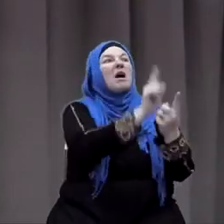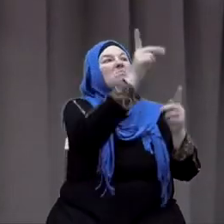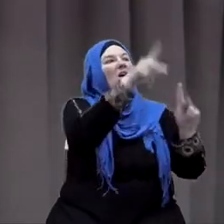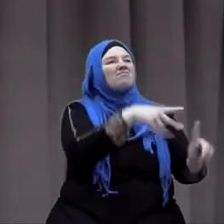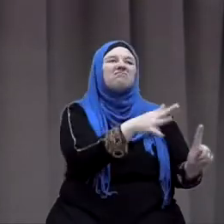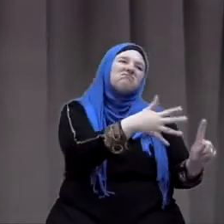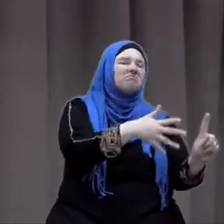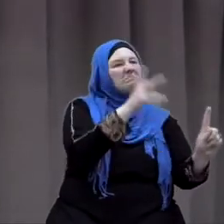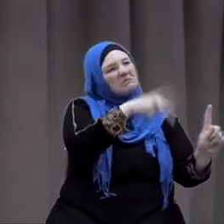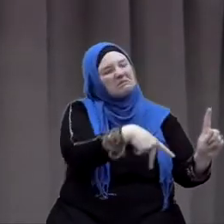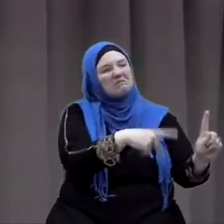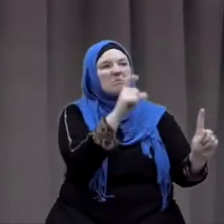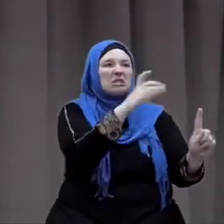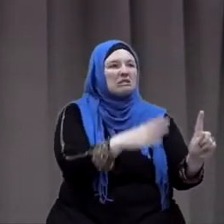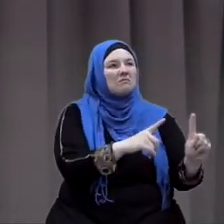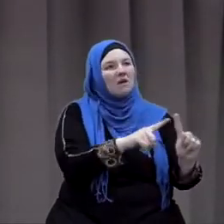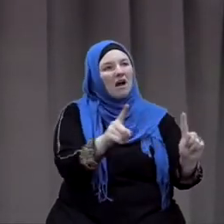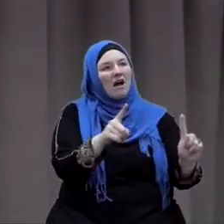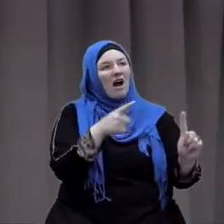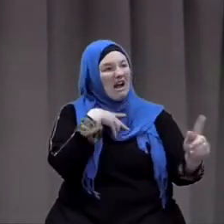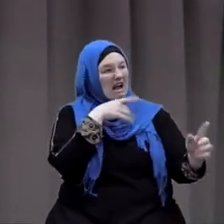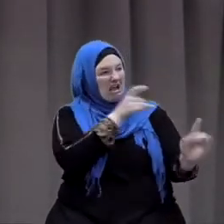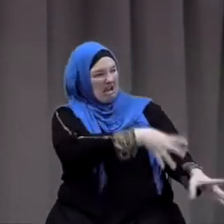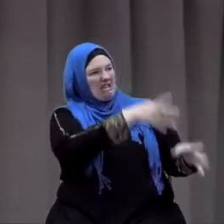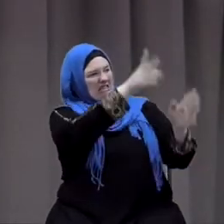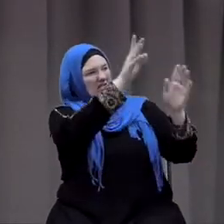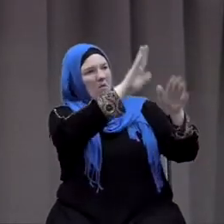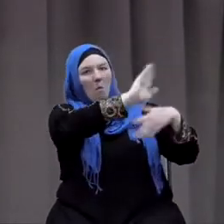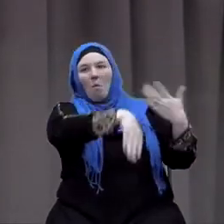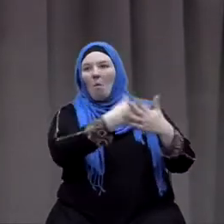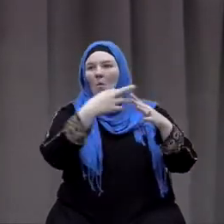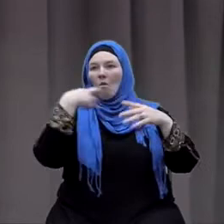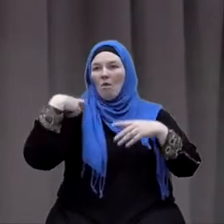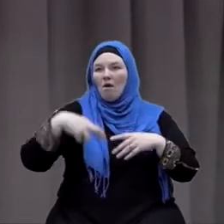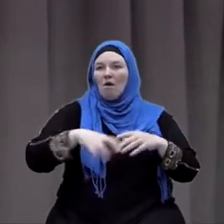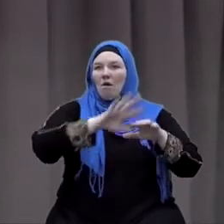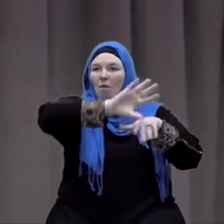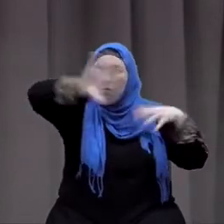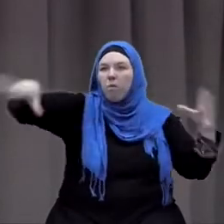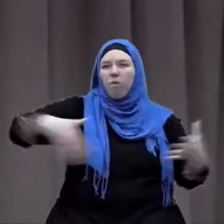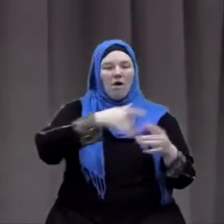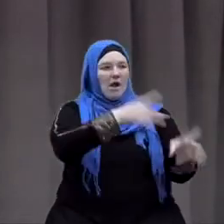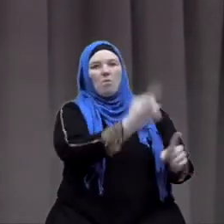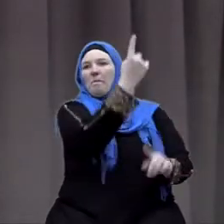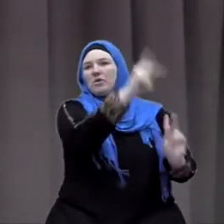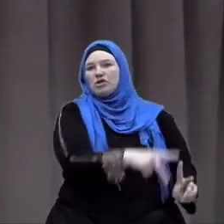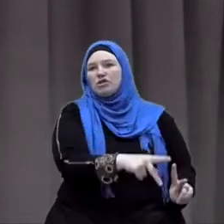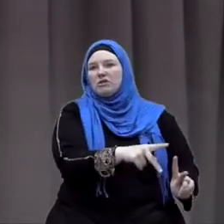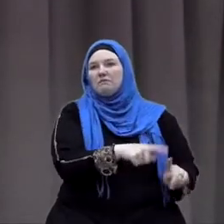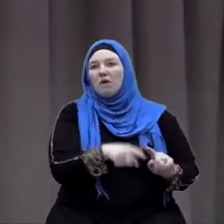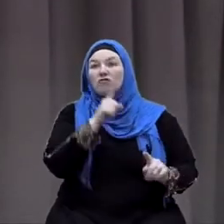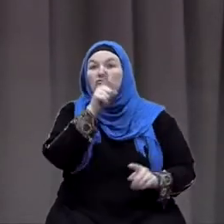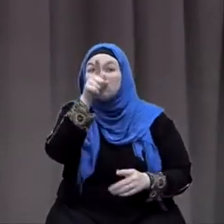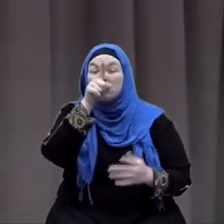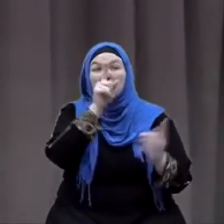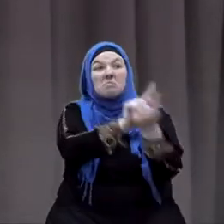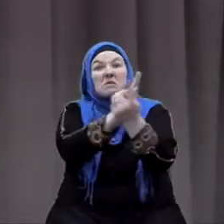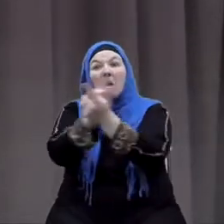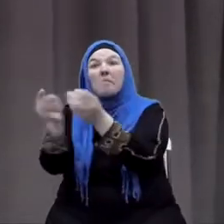and large, they are honest. Muslims, by and large, they are friendly. And they